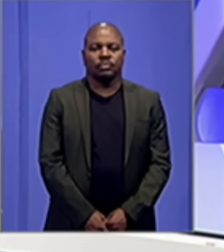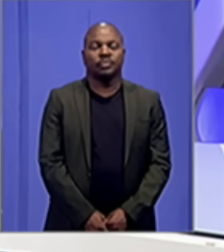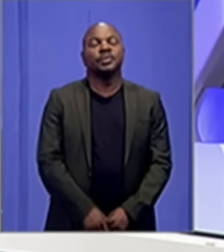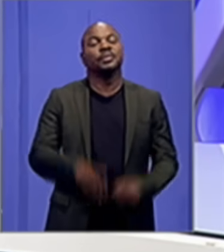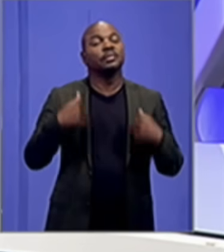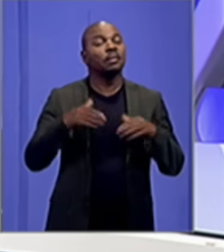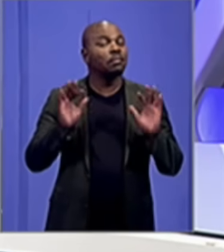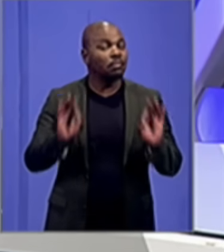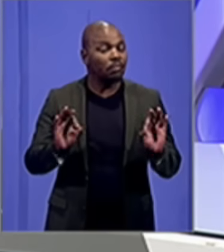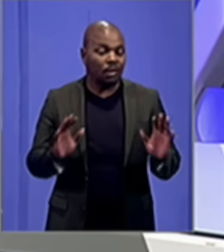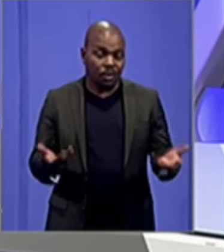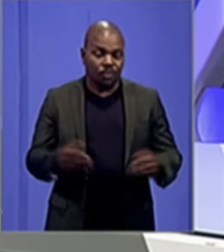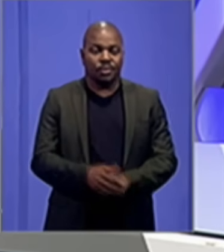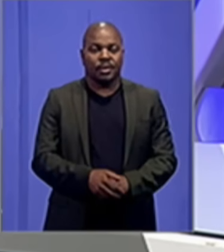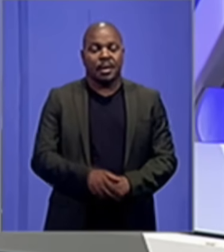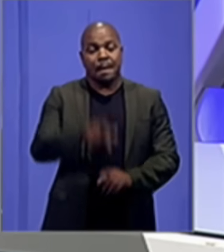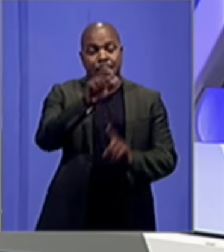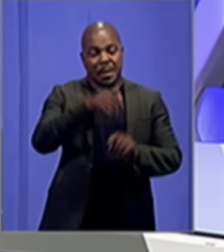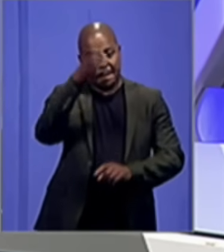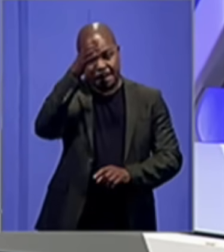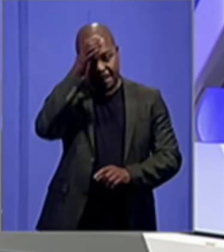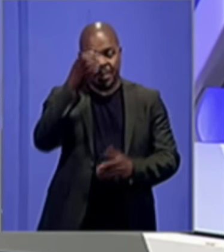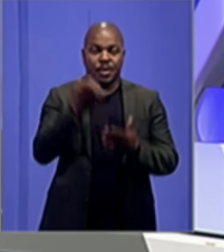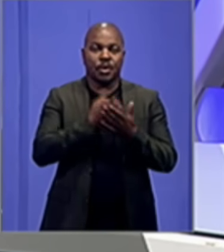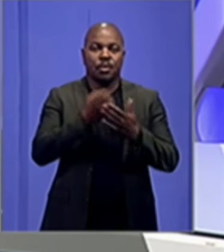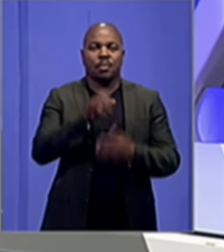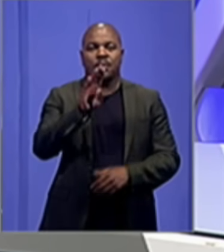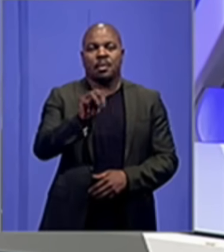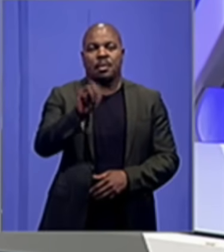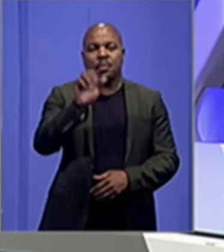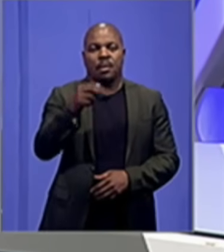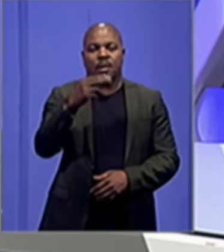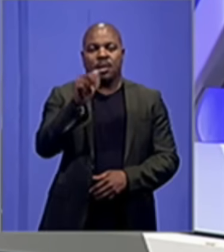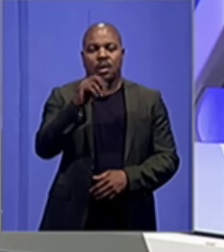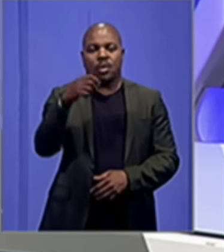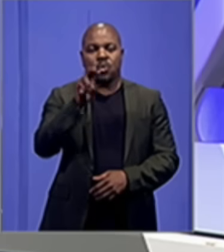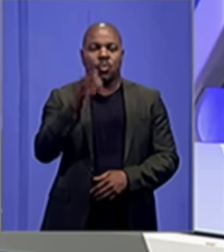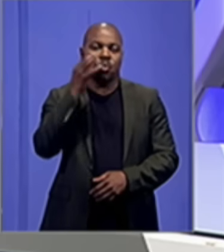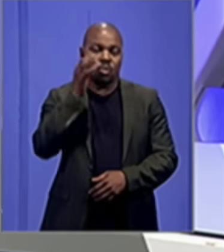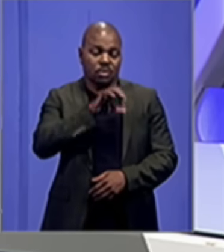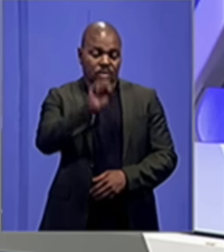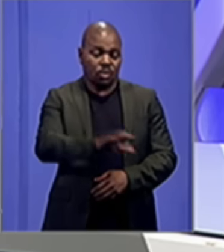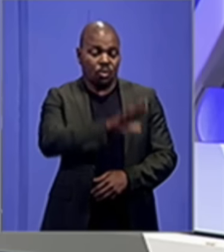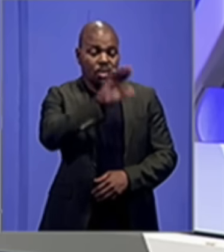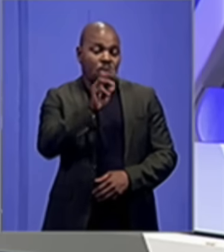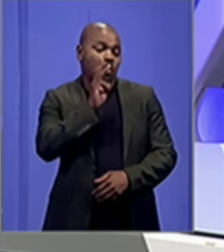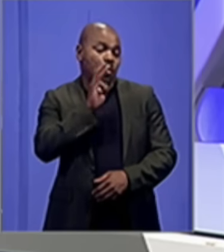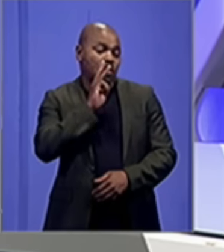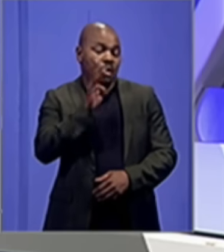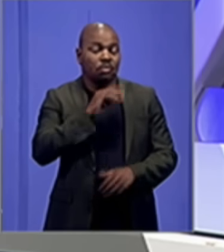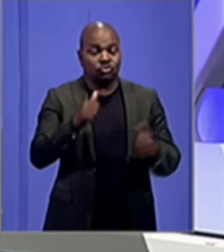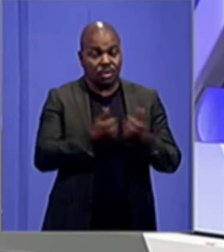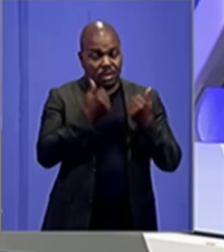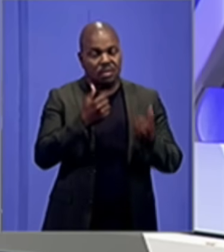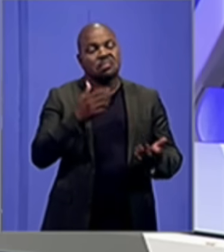Tsona re di thagola semmuso ka ditaba tse reng se tsebisa moruo Bongani Mahlangu se re diphepetso tsa metsi ka hara naha di ka nna tsa ama moruo e bang